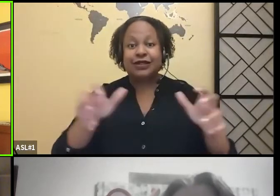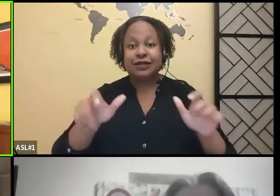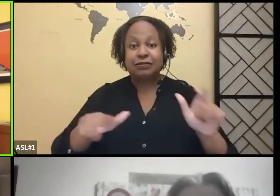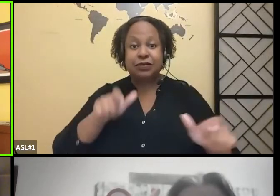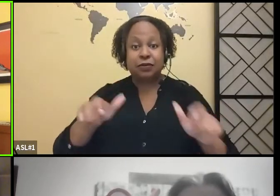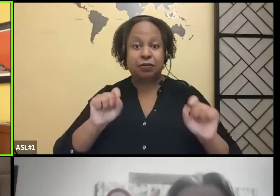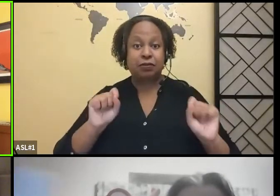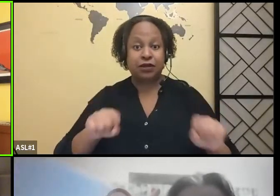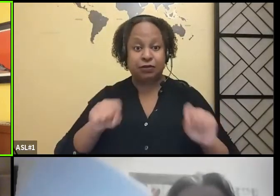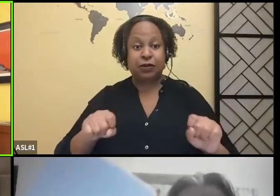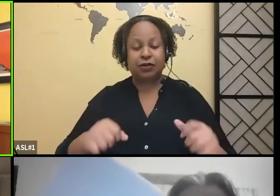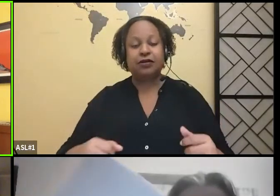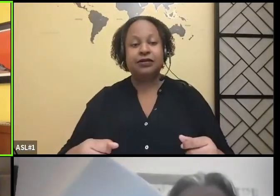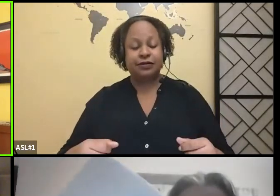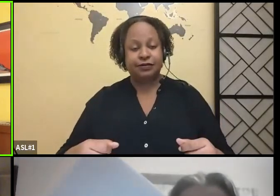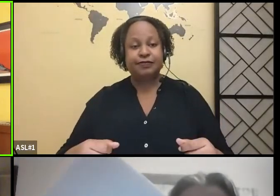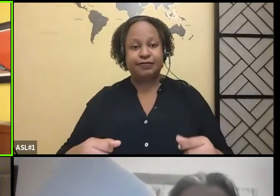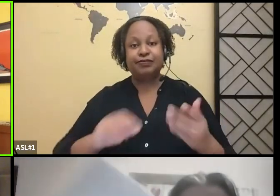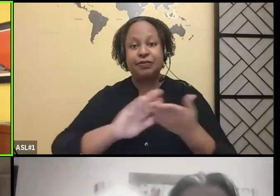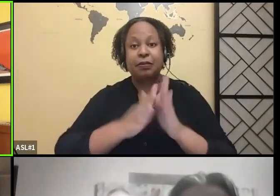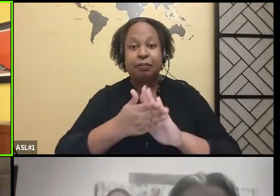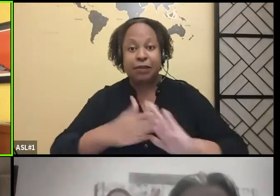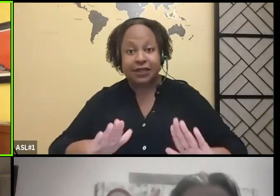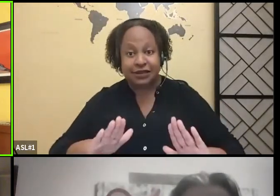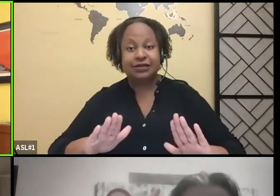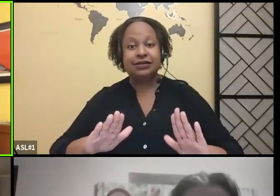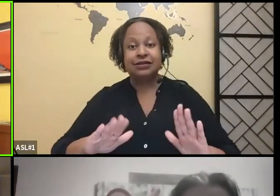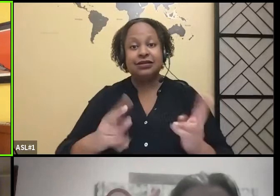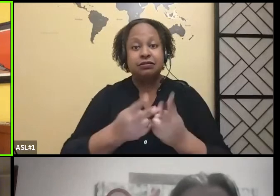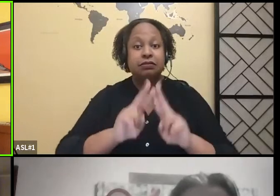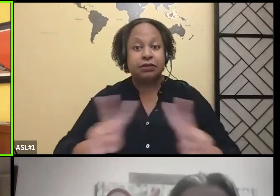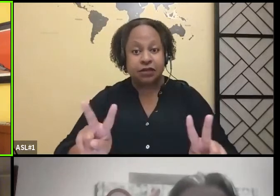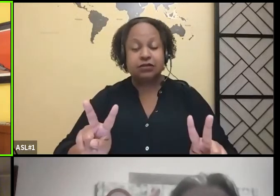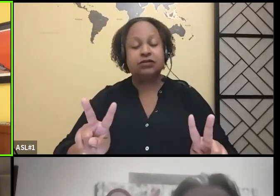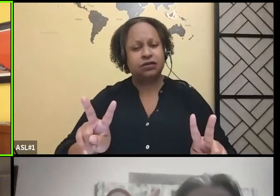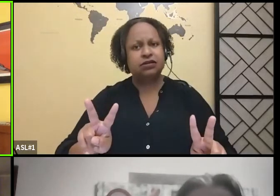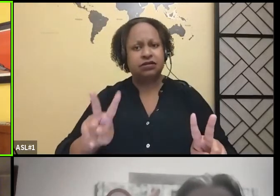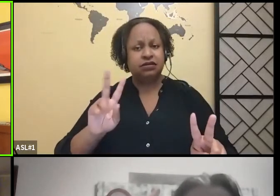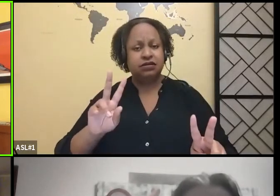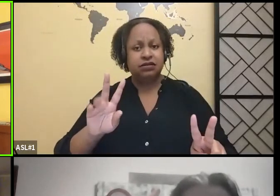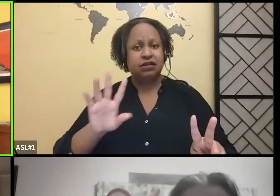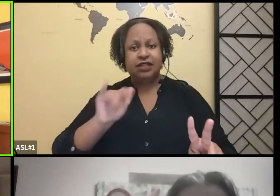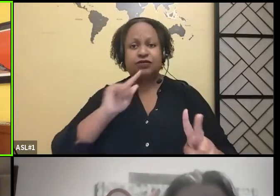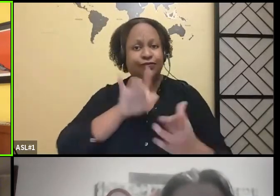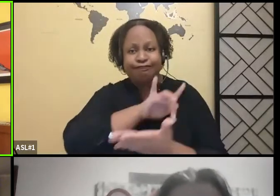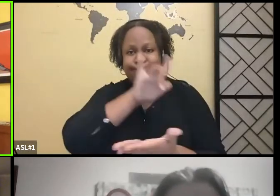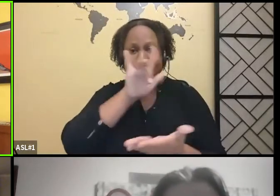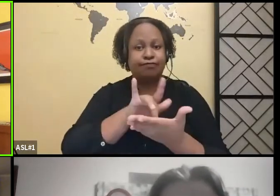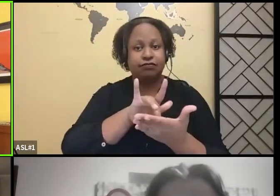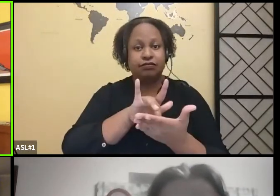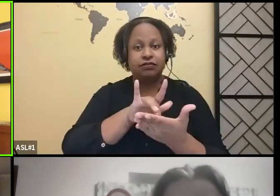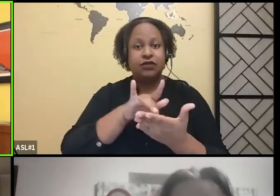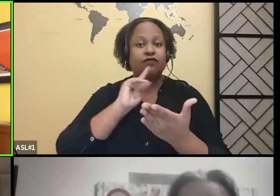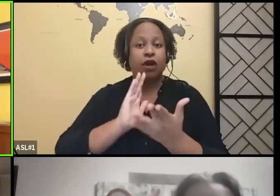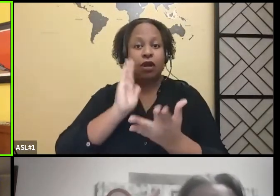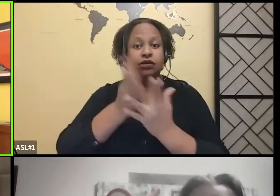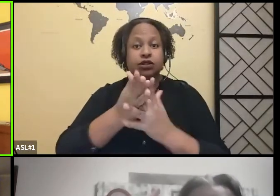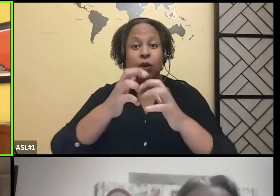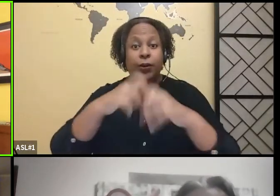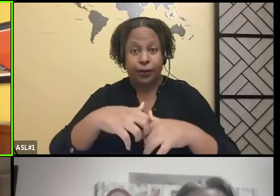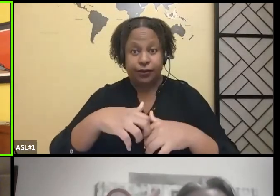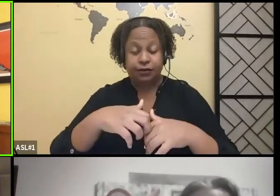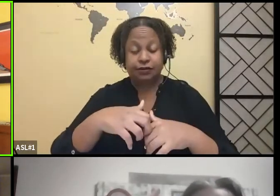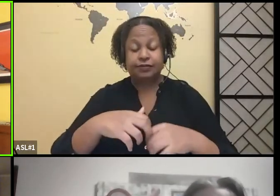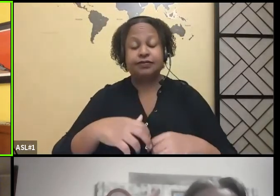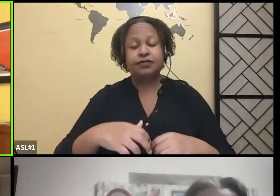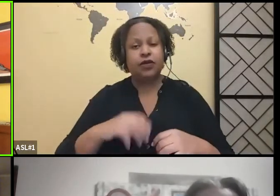making peace is certainly at the heart of abolition, and it will be such a